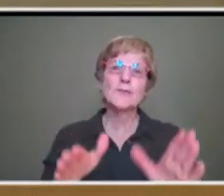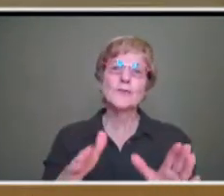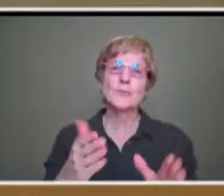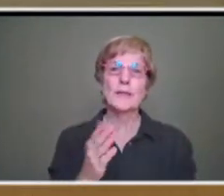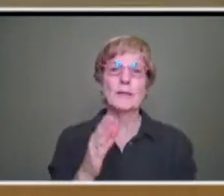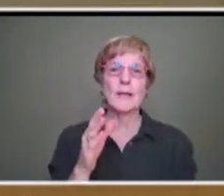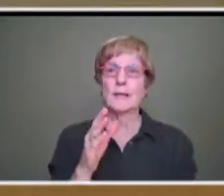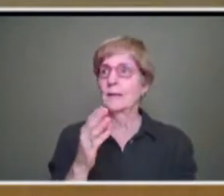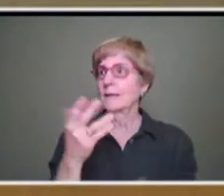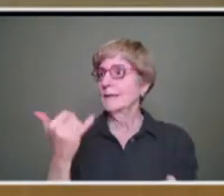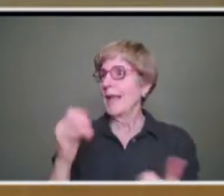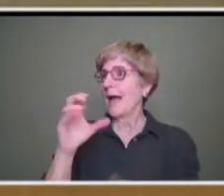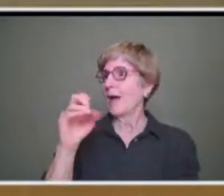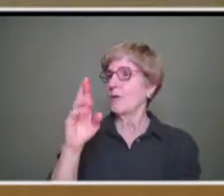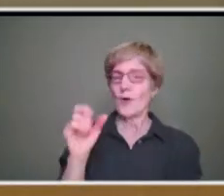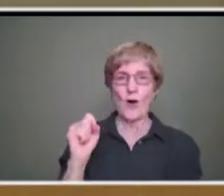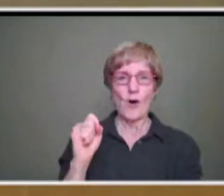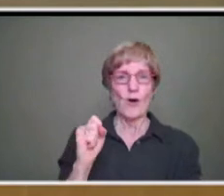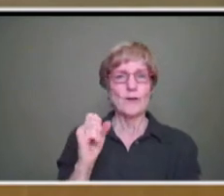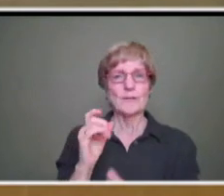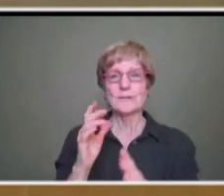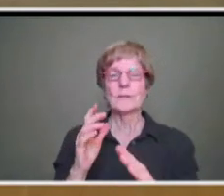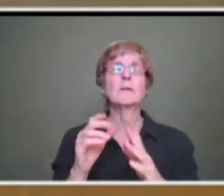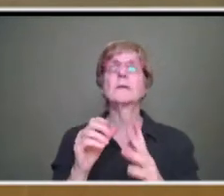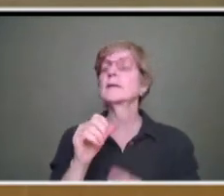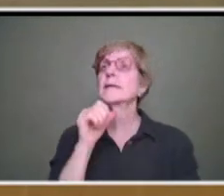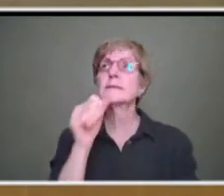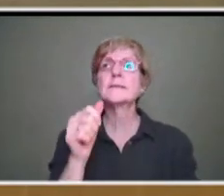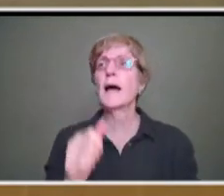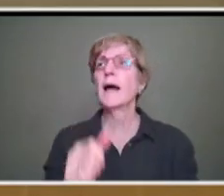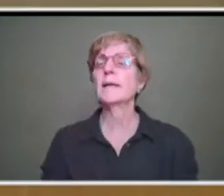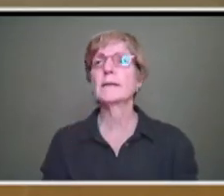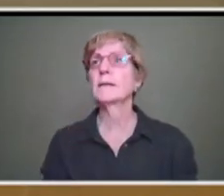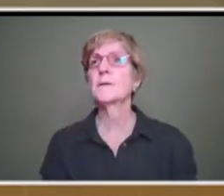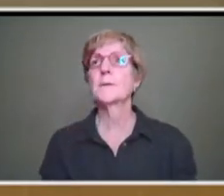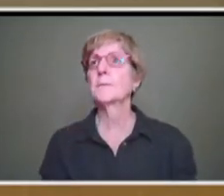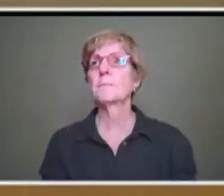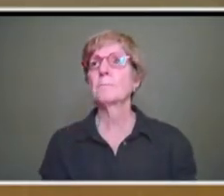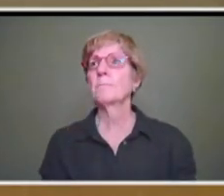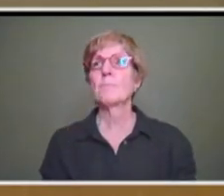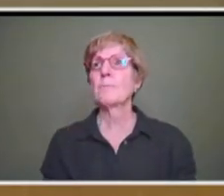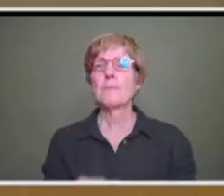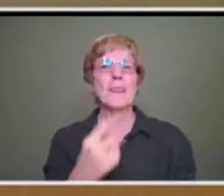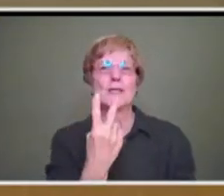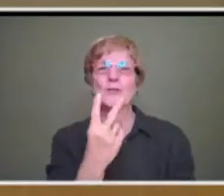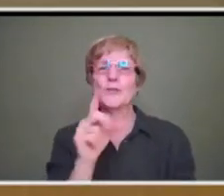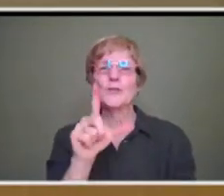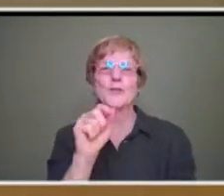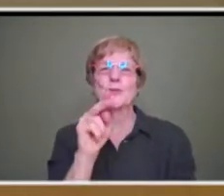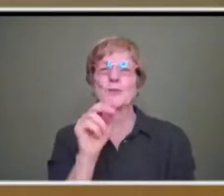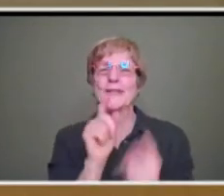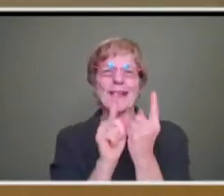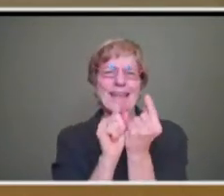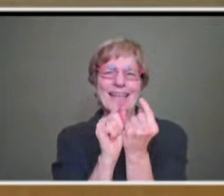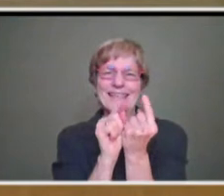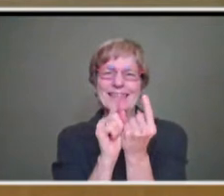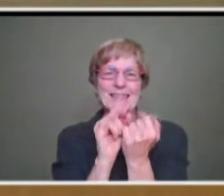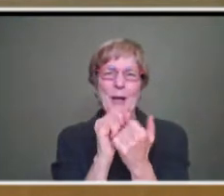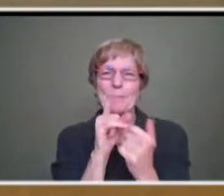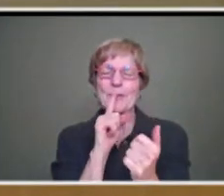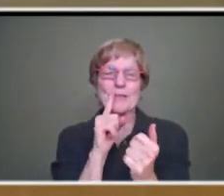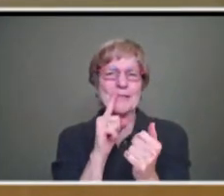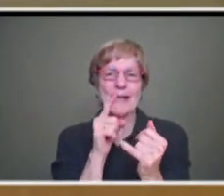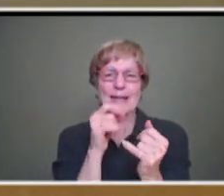there's all these cars and it's like I said there's it's not even a you know two lanes it's there's not even a median line